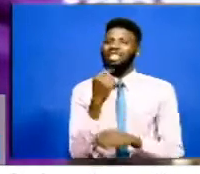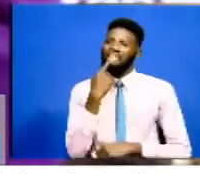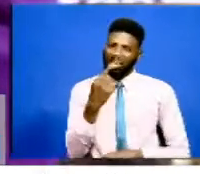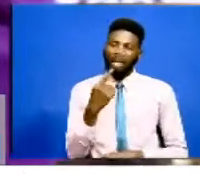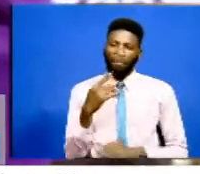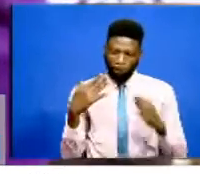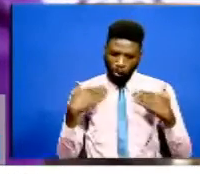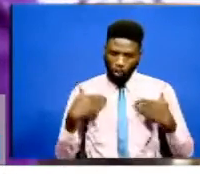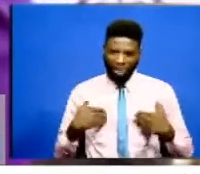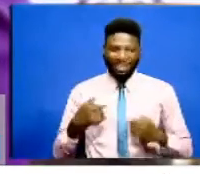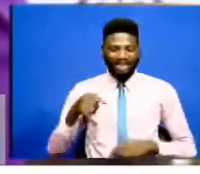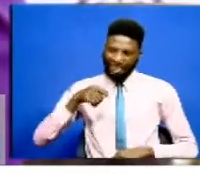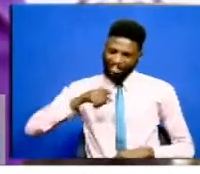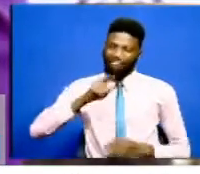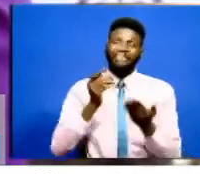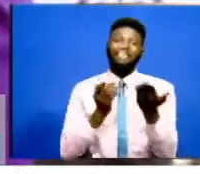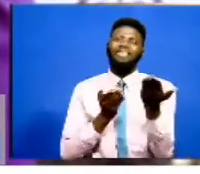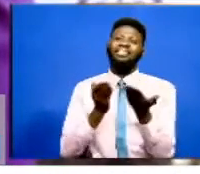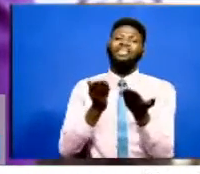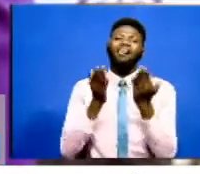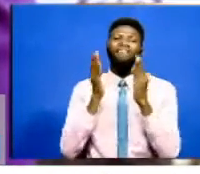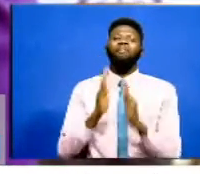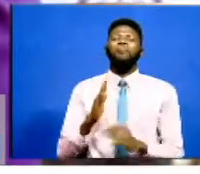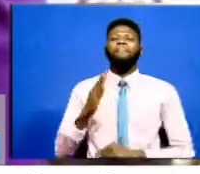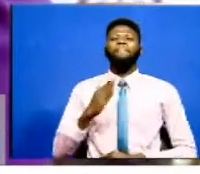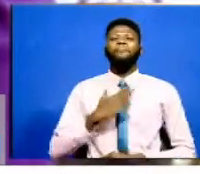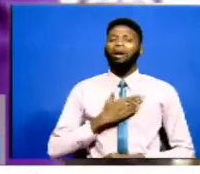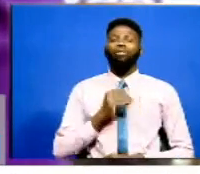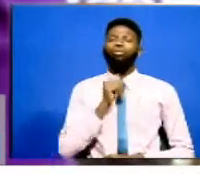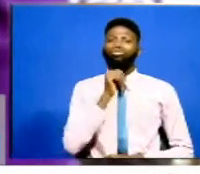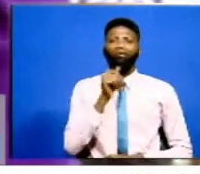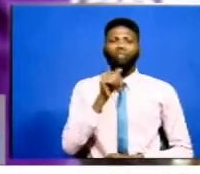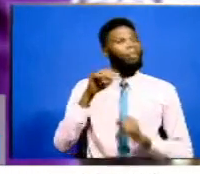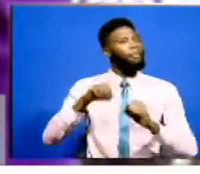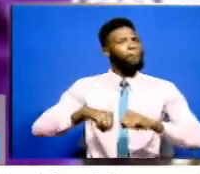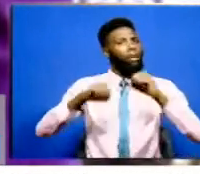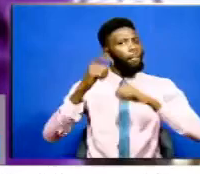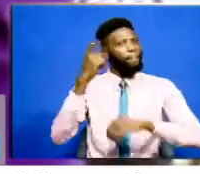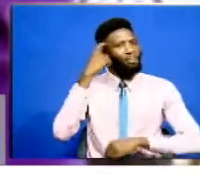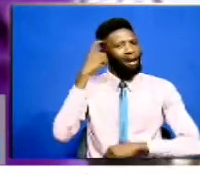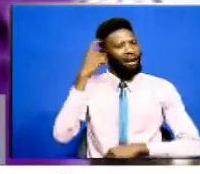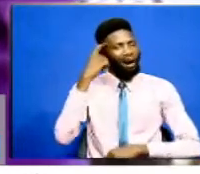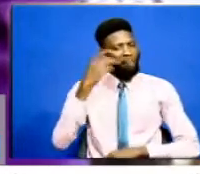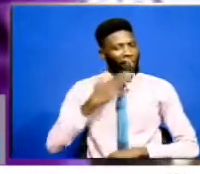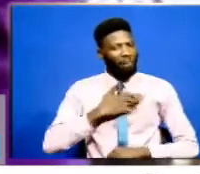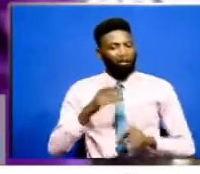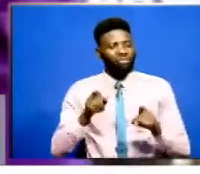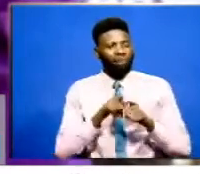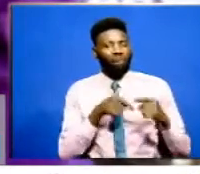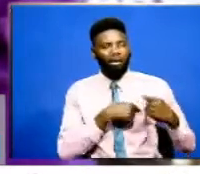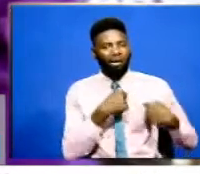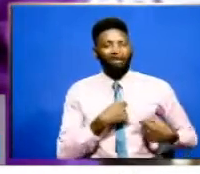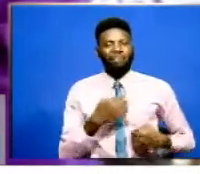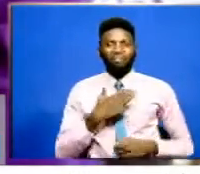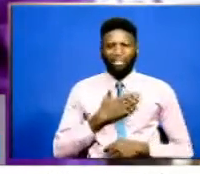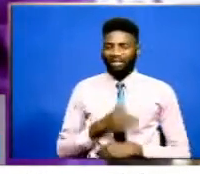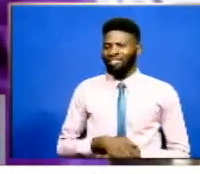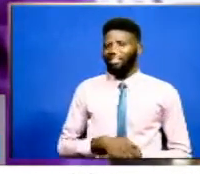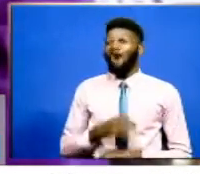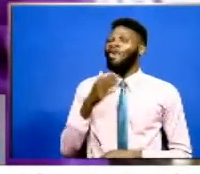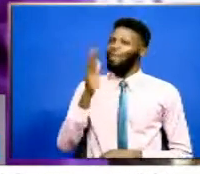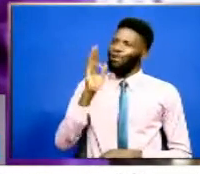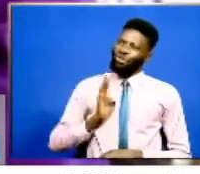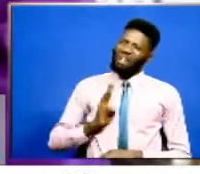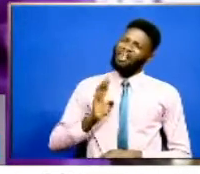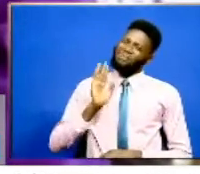servant, not the master of my mind and heart. And that is the will of God. That we should not be